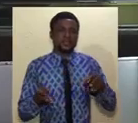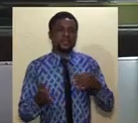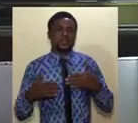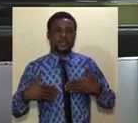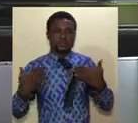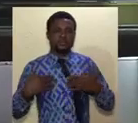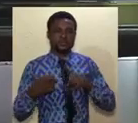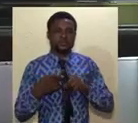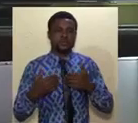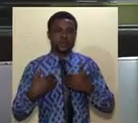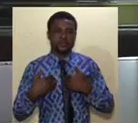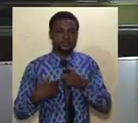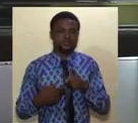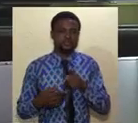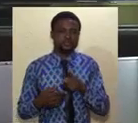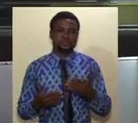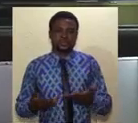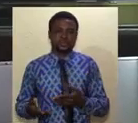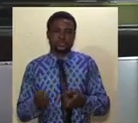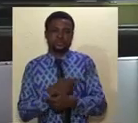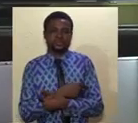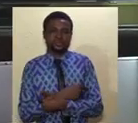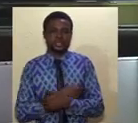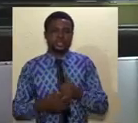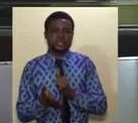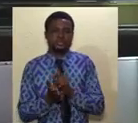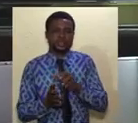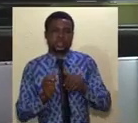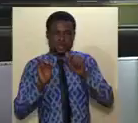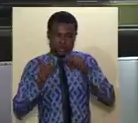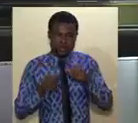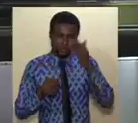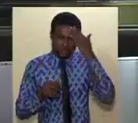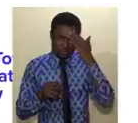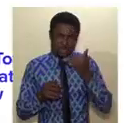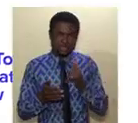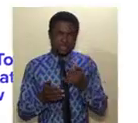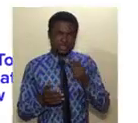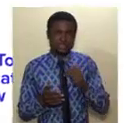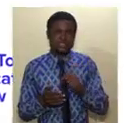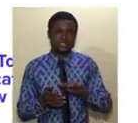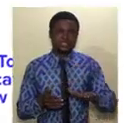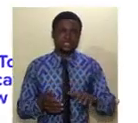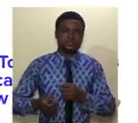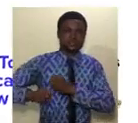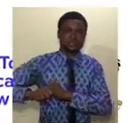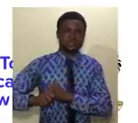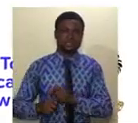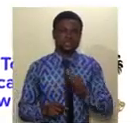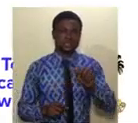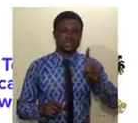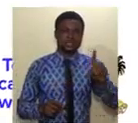here today so that we can know for sure from an expert issues that border around child